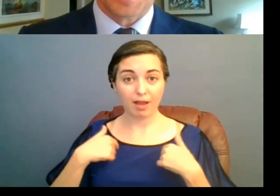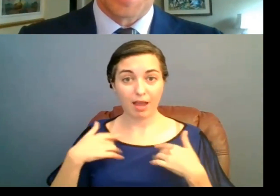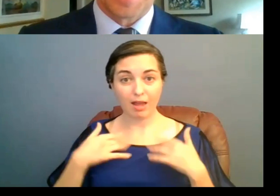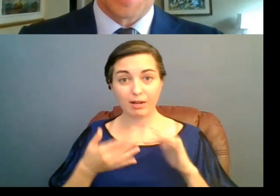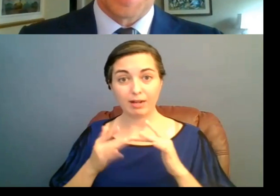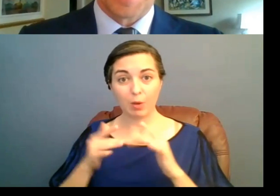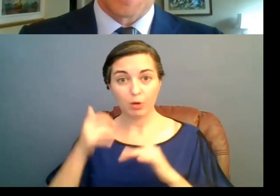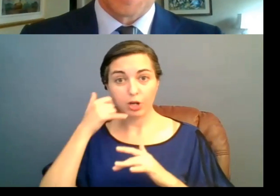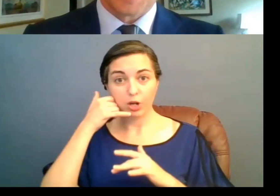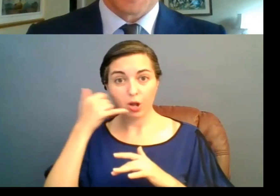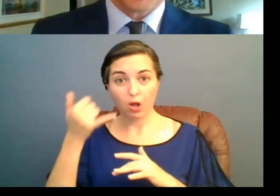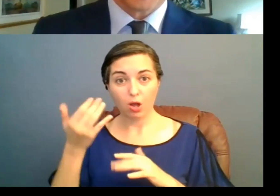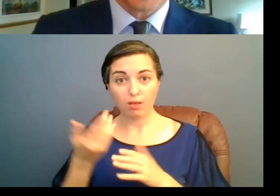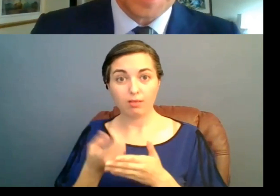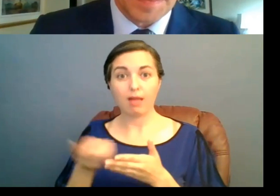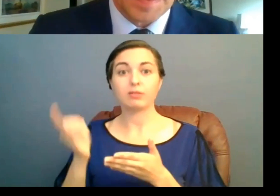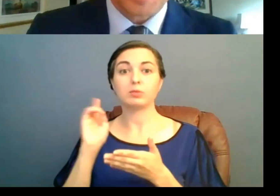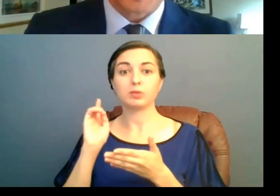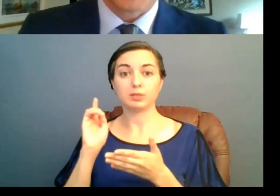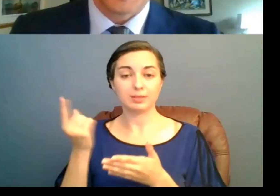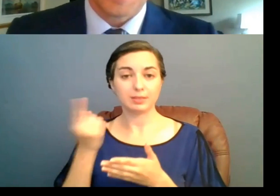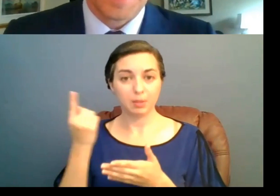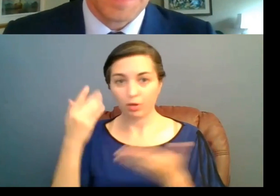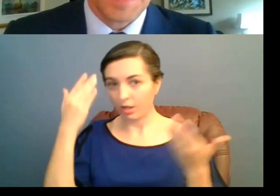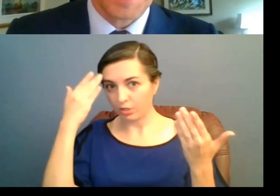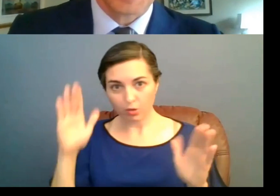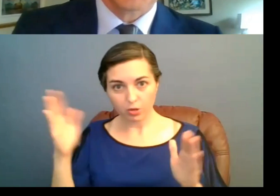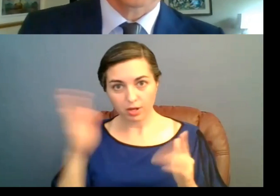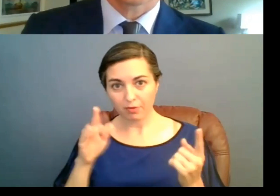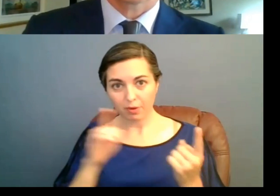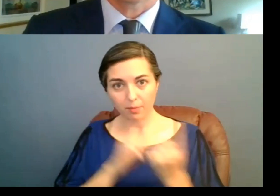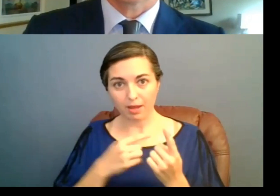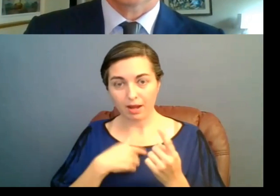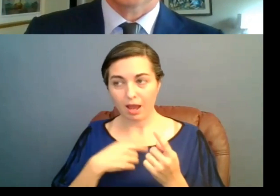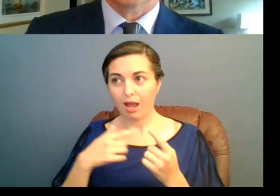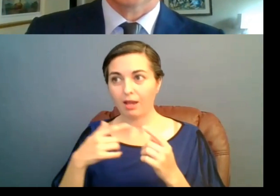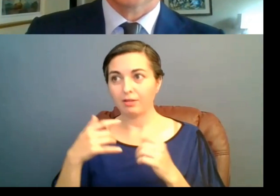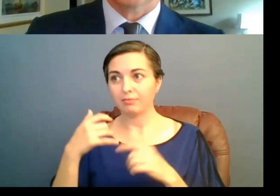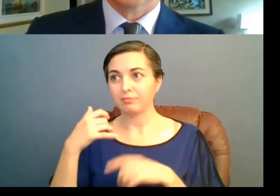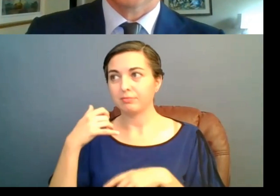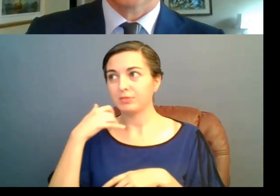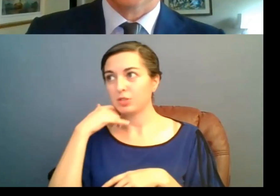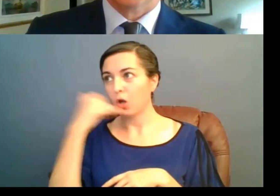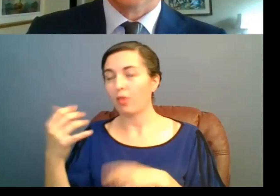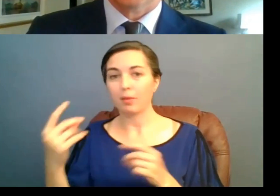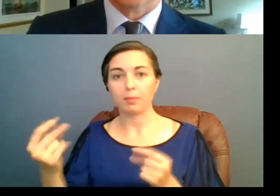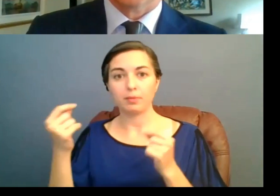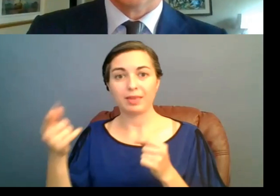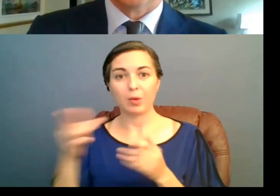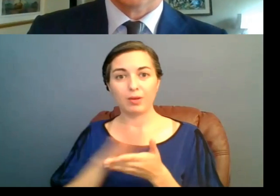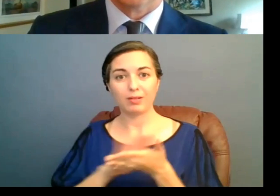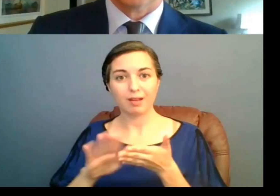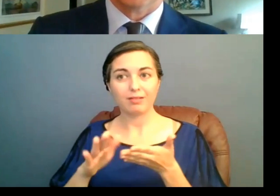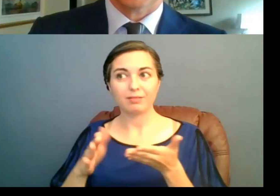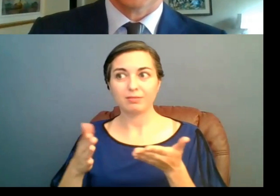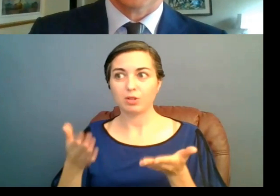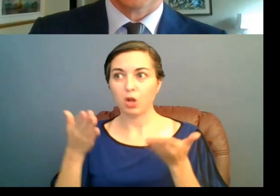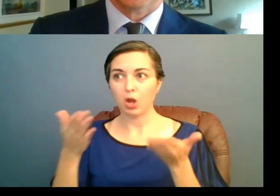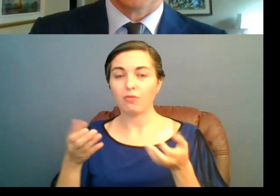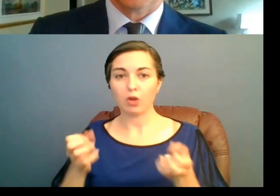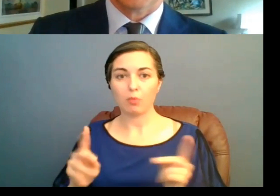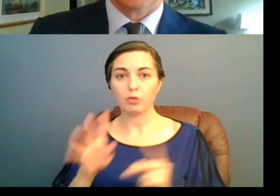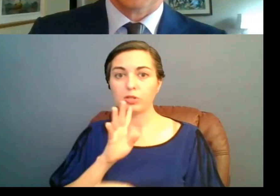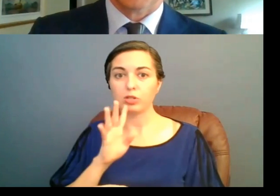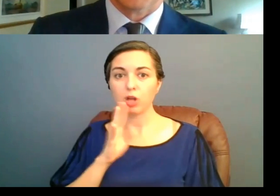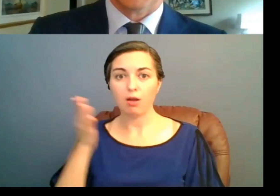last week with someone I don't know, never met, cold messaged them on LinkedIn. They were nice enough to offer the opportunity to talk to them.